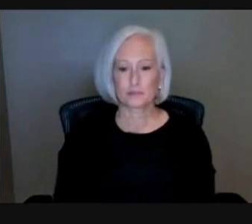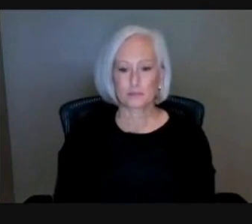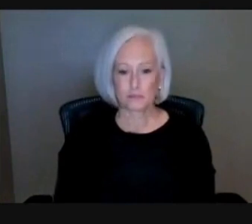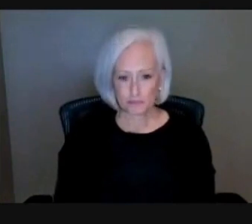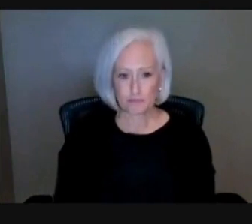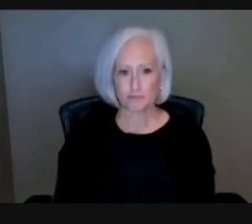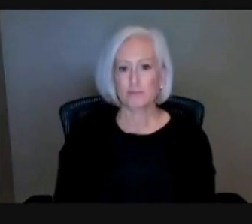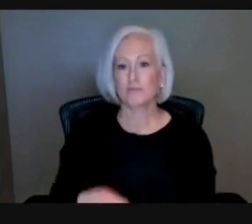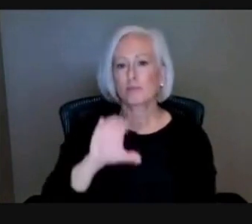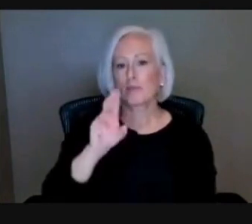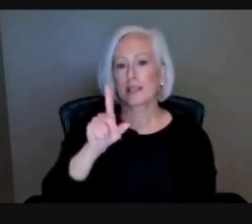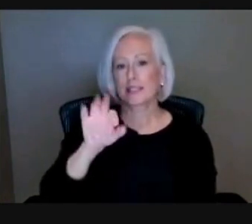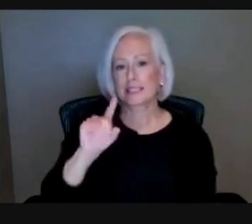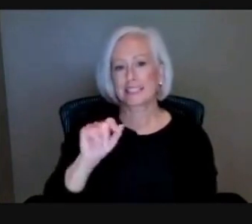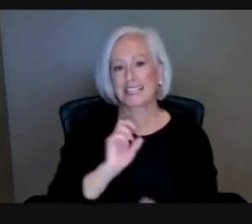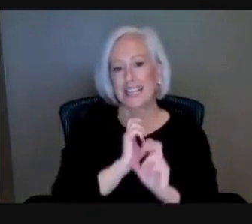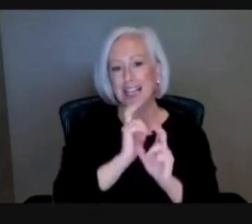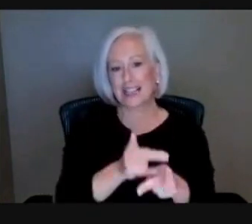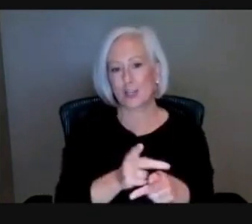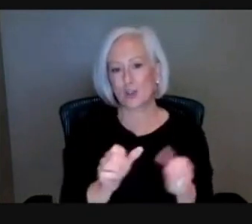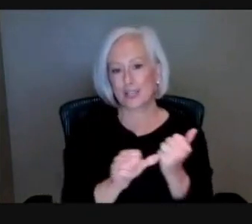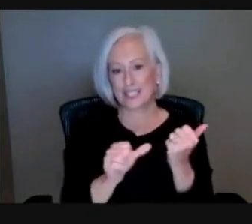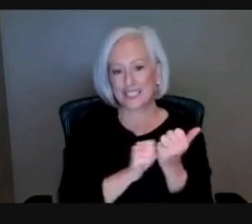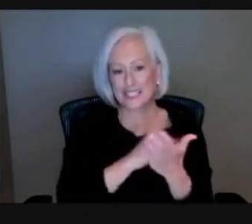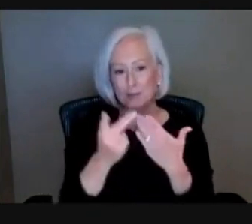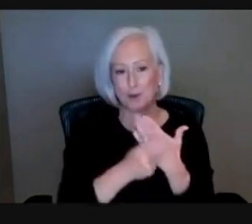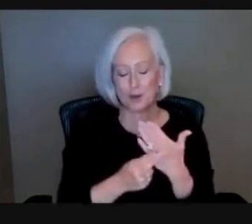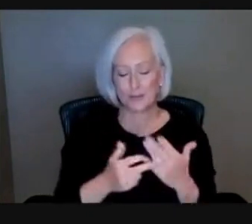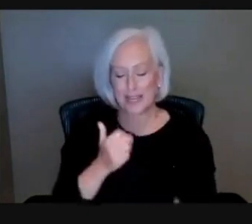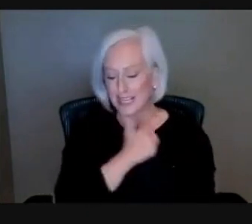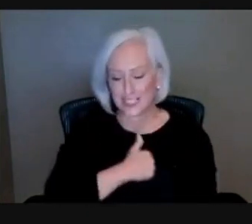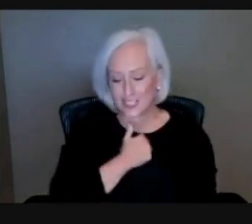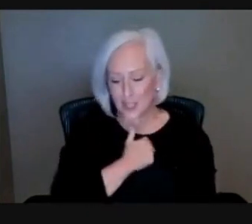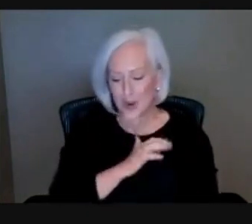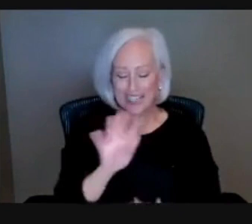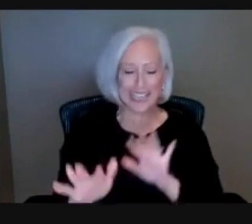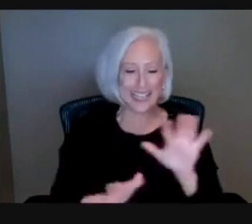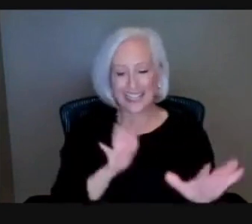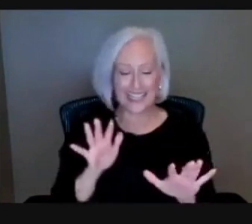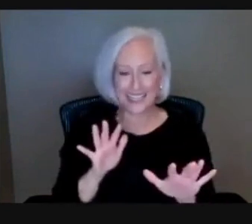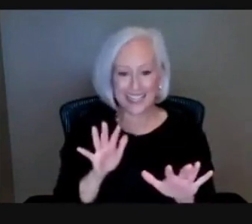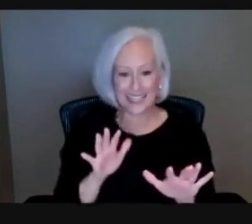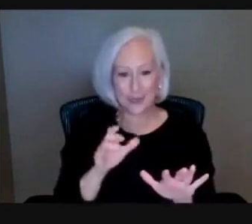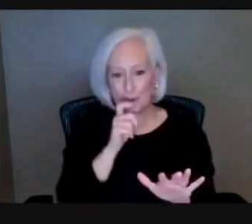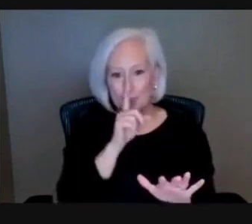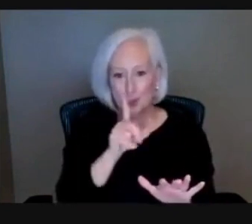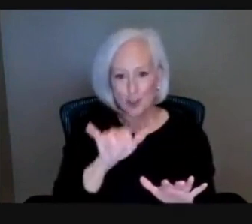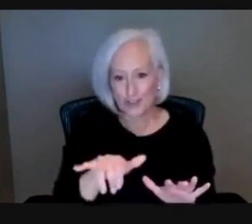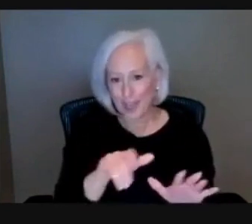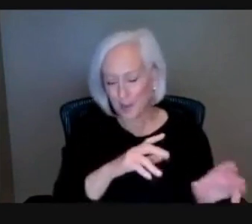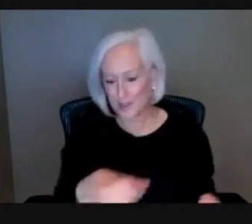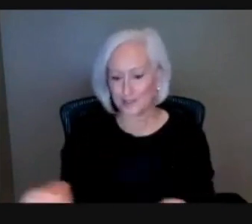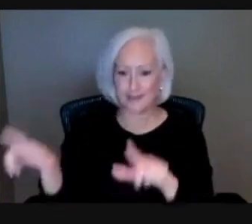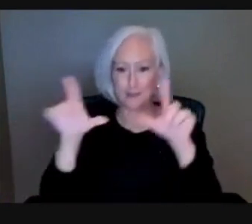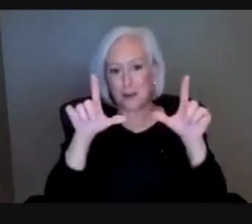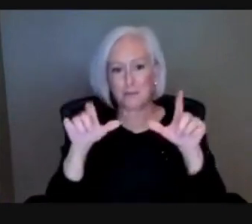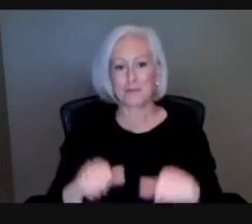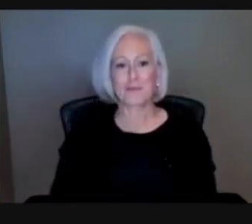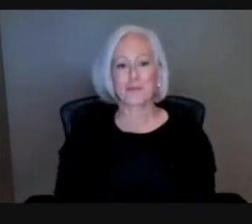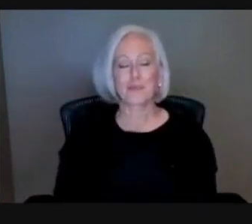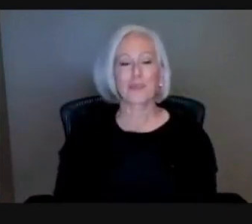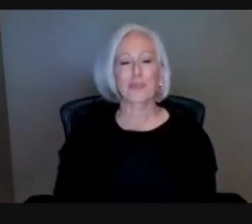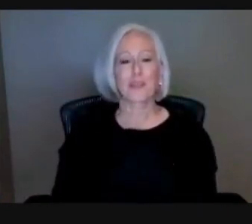Citi Lender Paid Assistance Program. Sorry, I was going to pop right into that and I wasn't sure if that's what it is. Aside from giving you